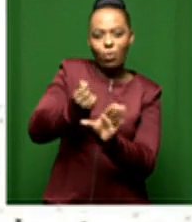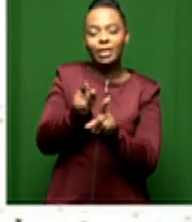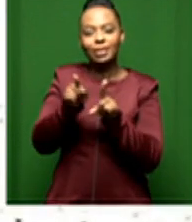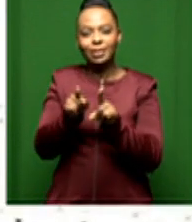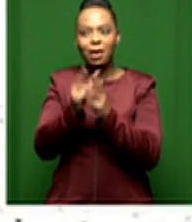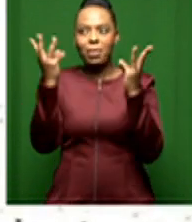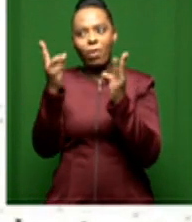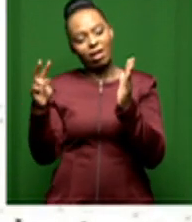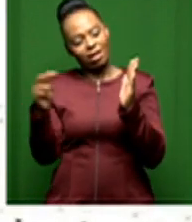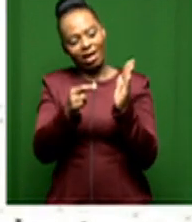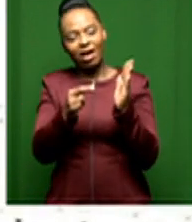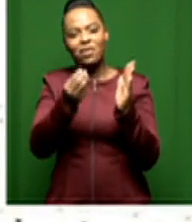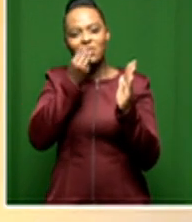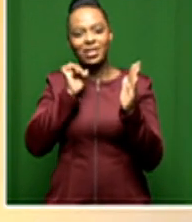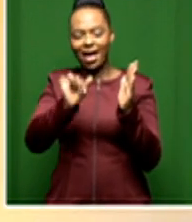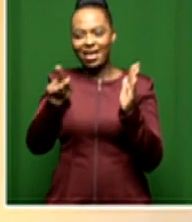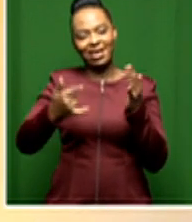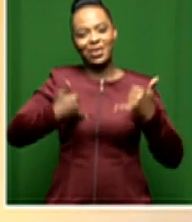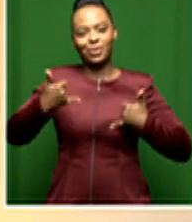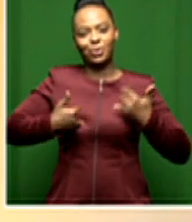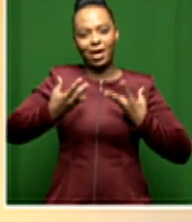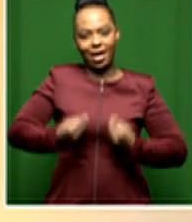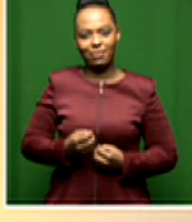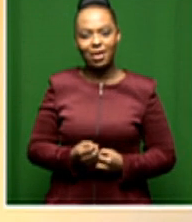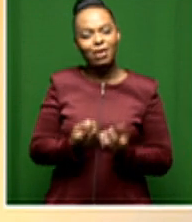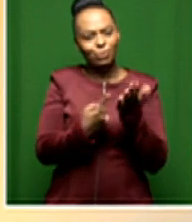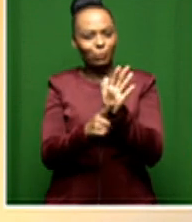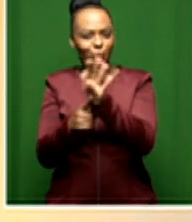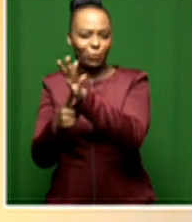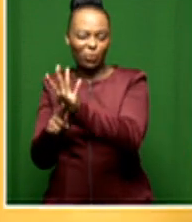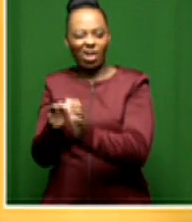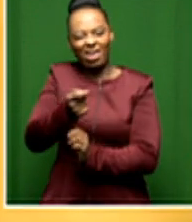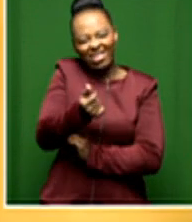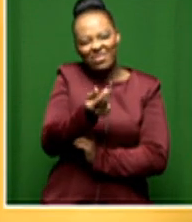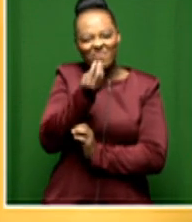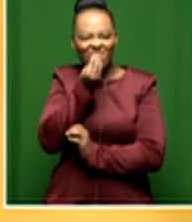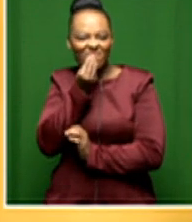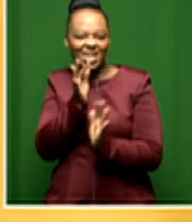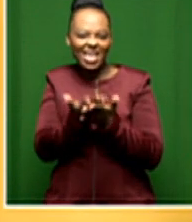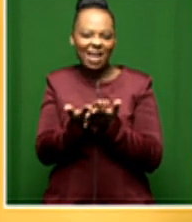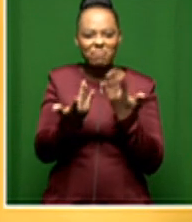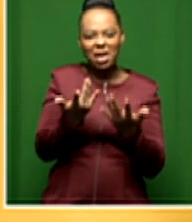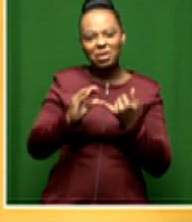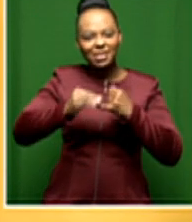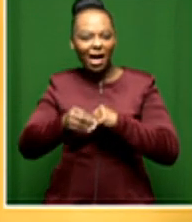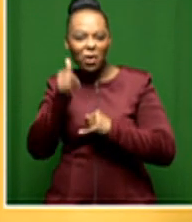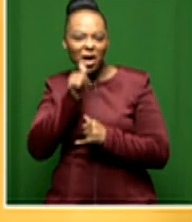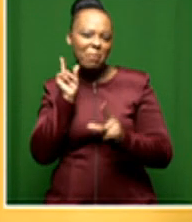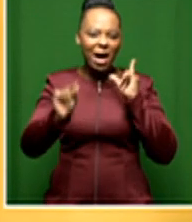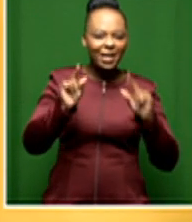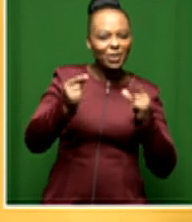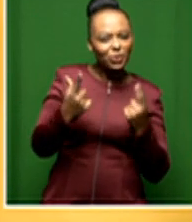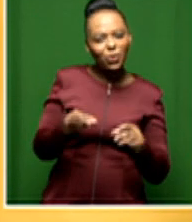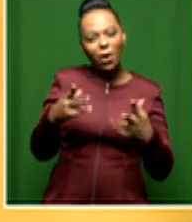public with his food. Well, he joins me now this morning to share a few dishes you can try out for your next dinner party or maybe just relaxing at